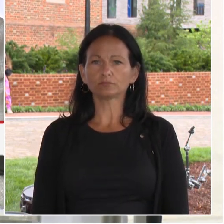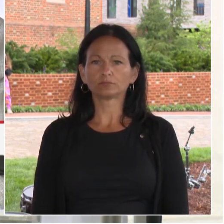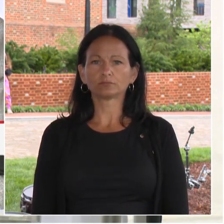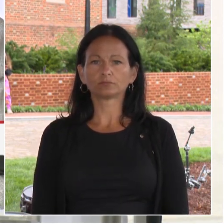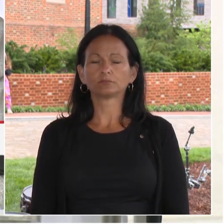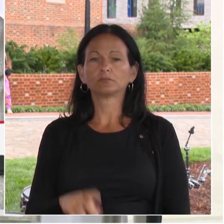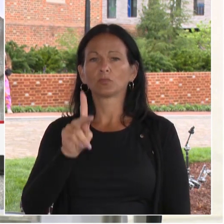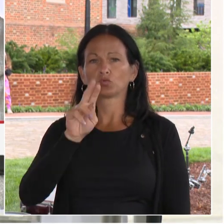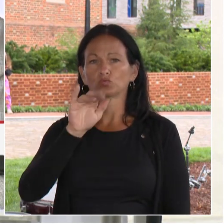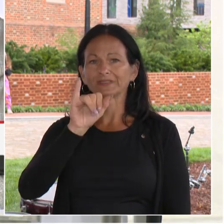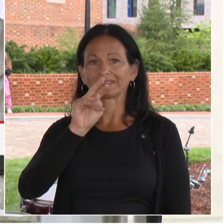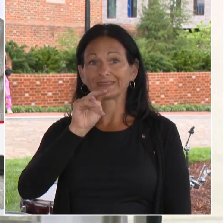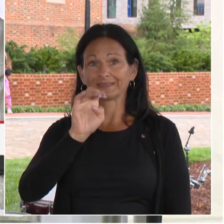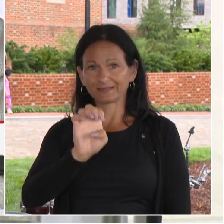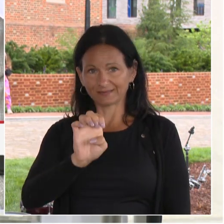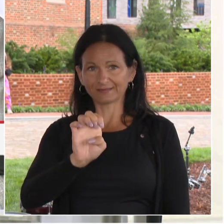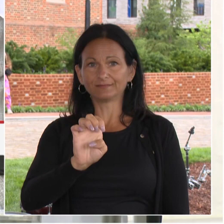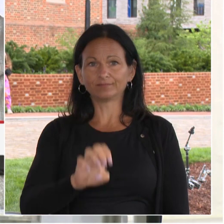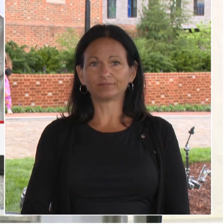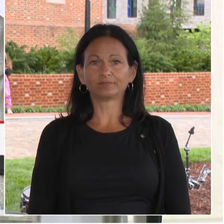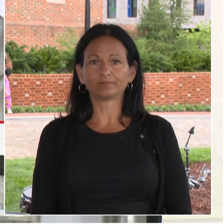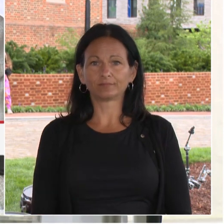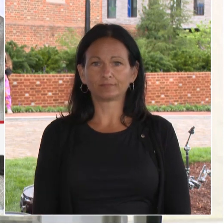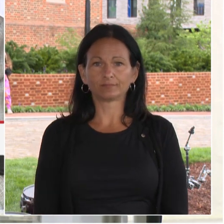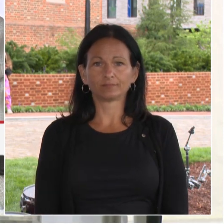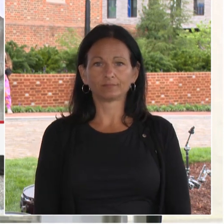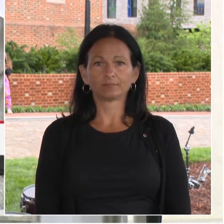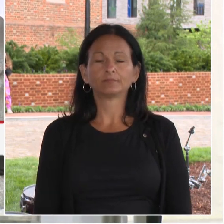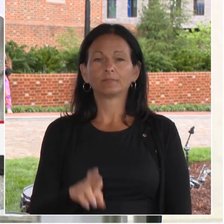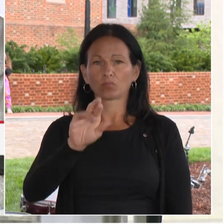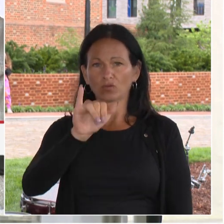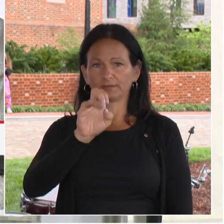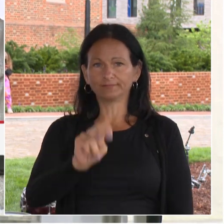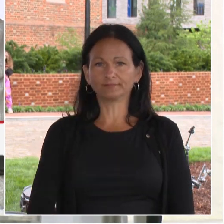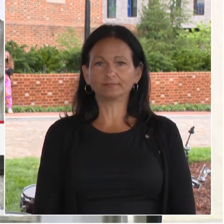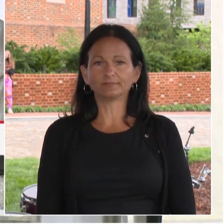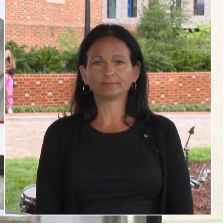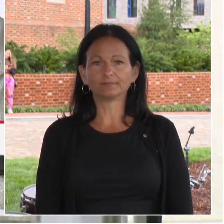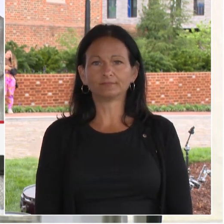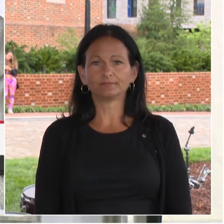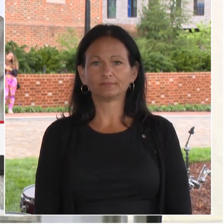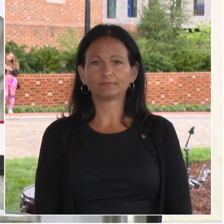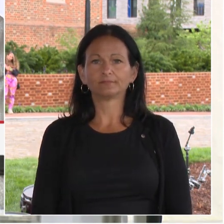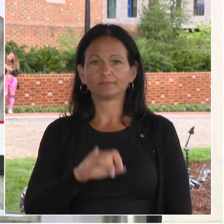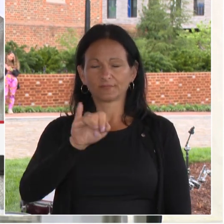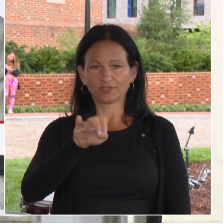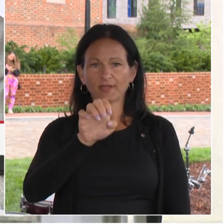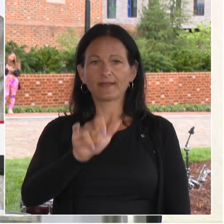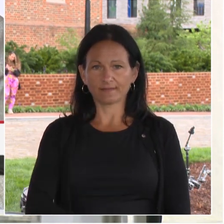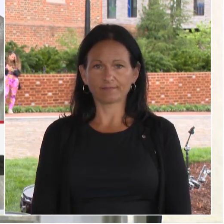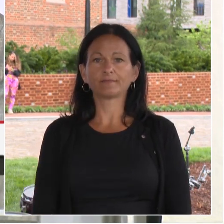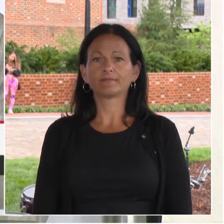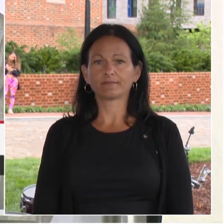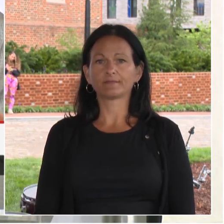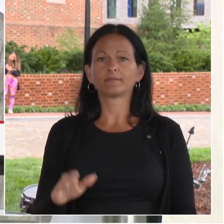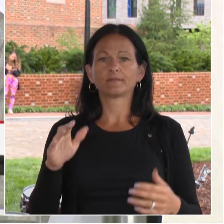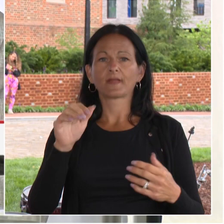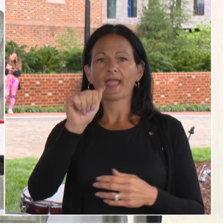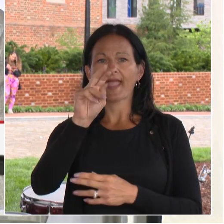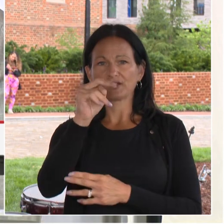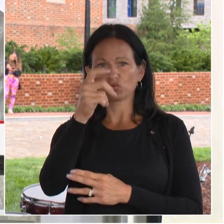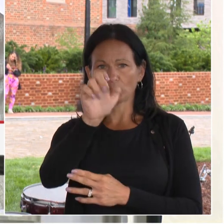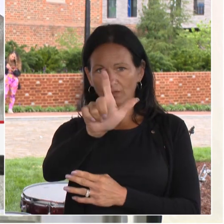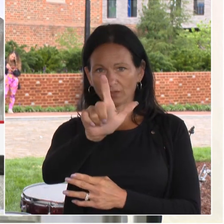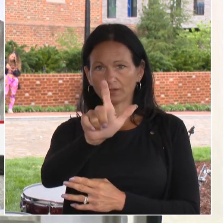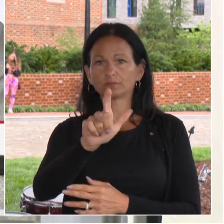Brian Rivera, Jenny and Angel and Isis to help make